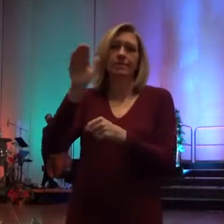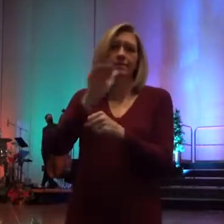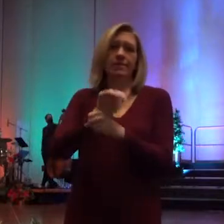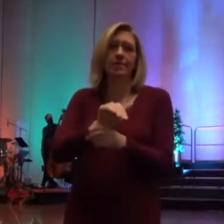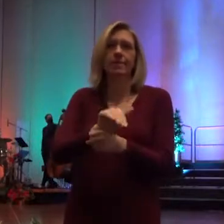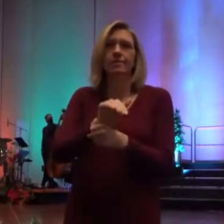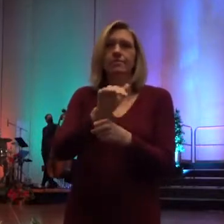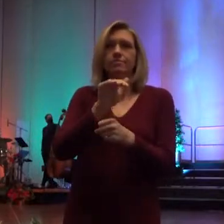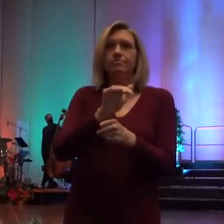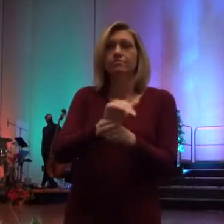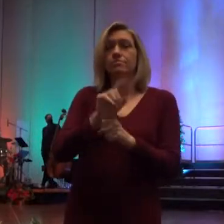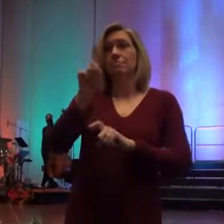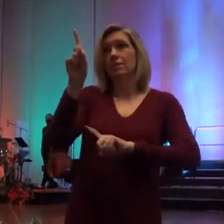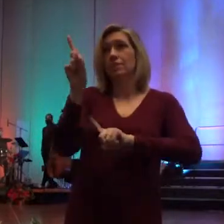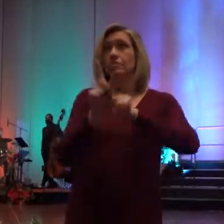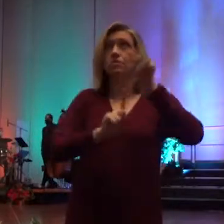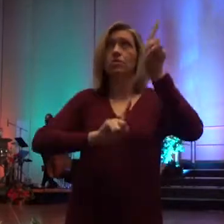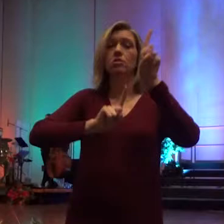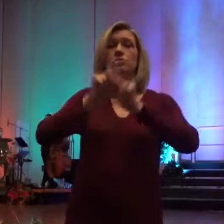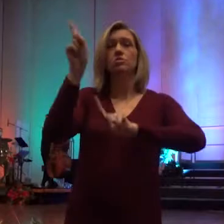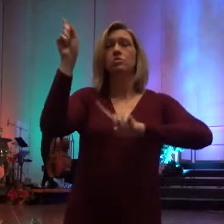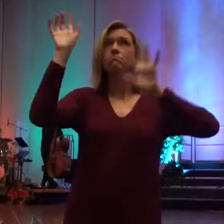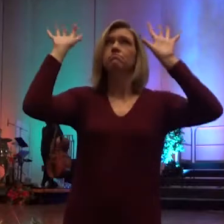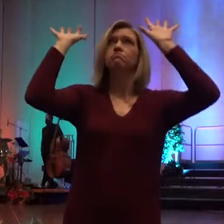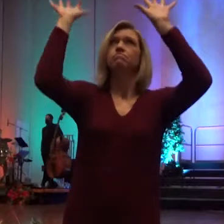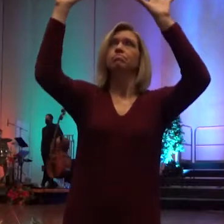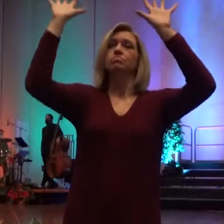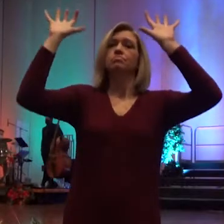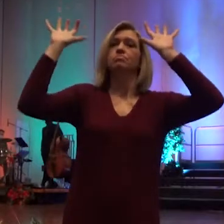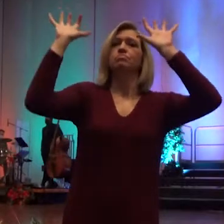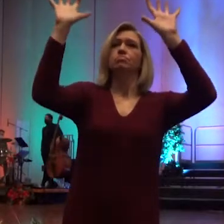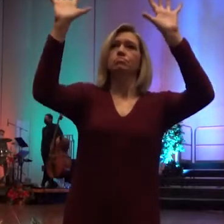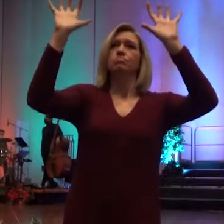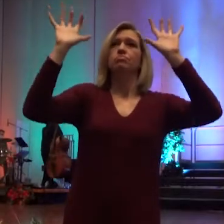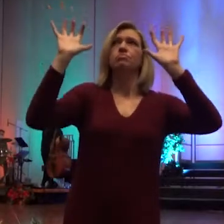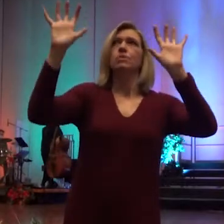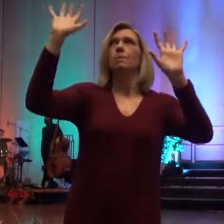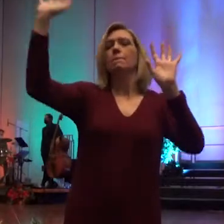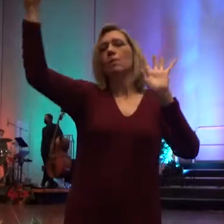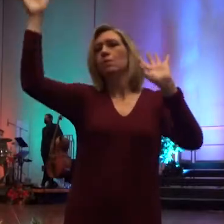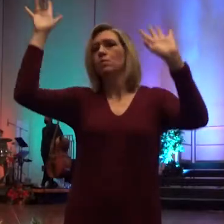night, the stars are brightly